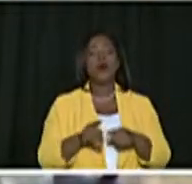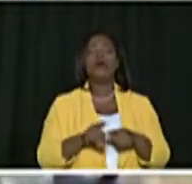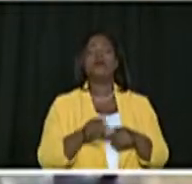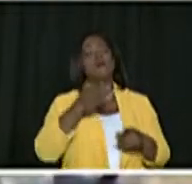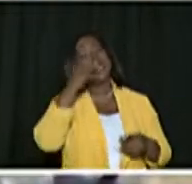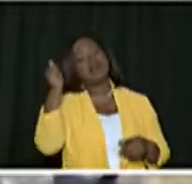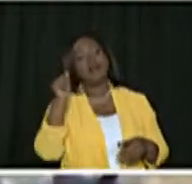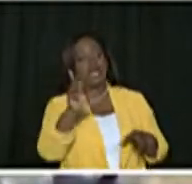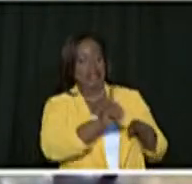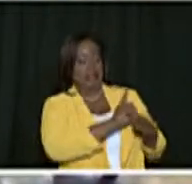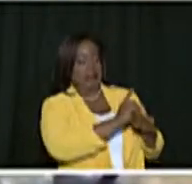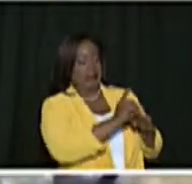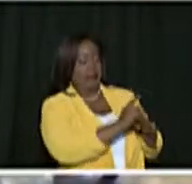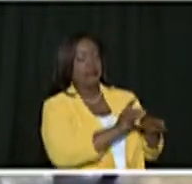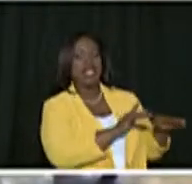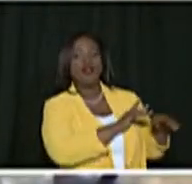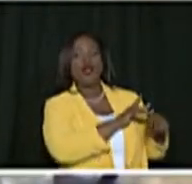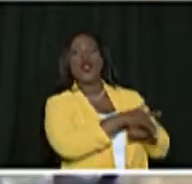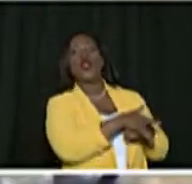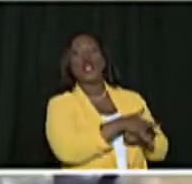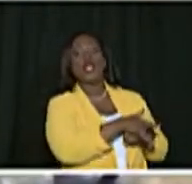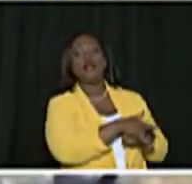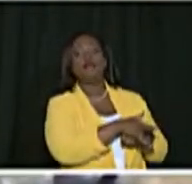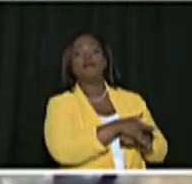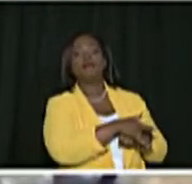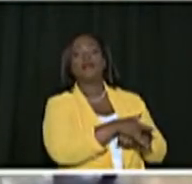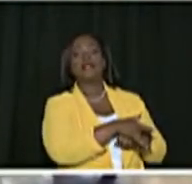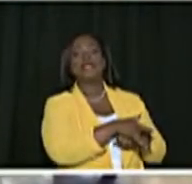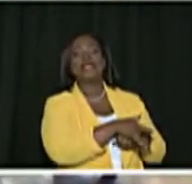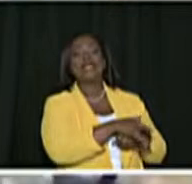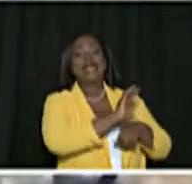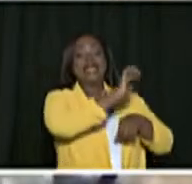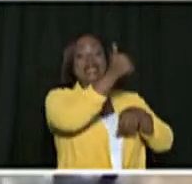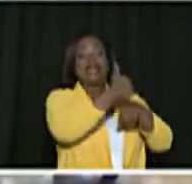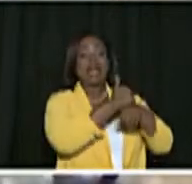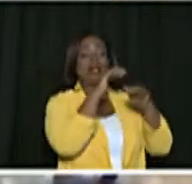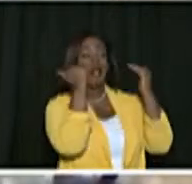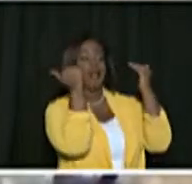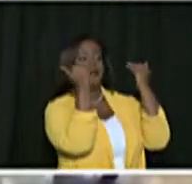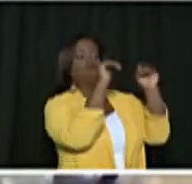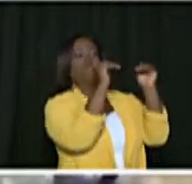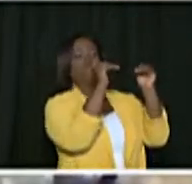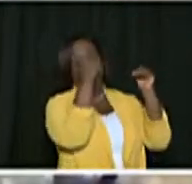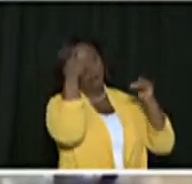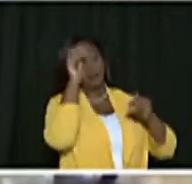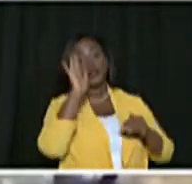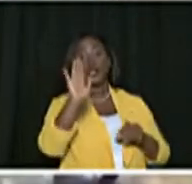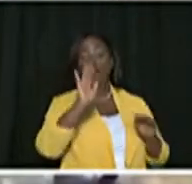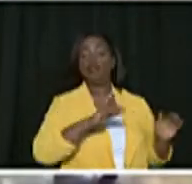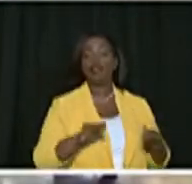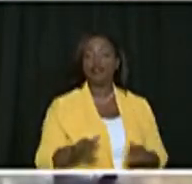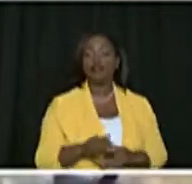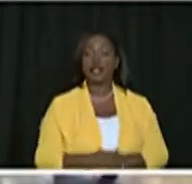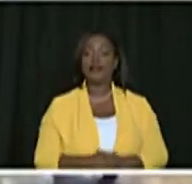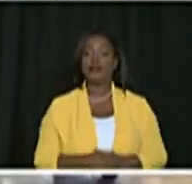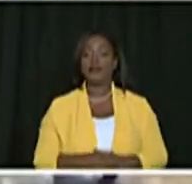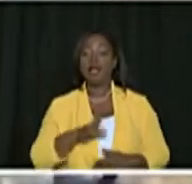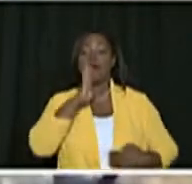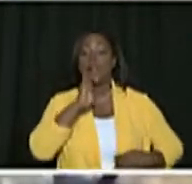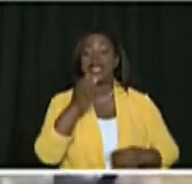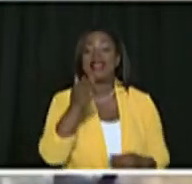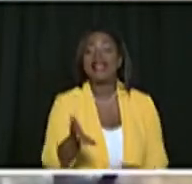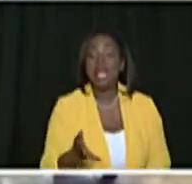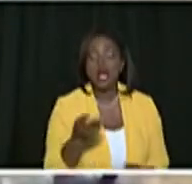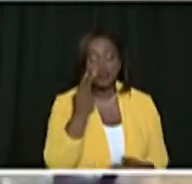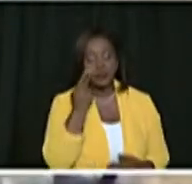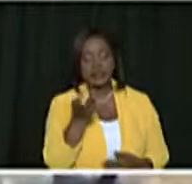anything go. Set boundaries for your children. Be there to see that, no, this behavior needs some work. I need to